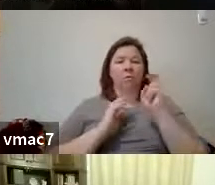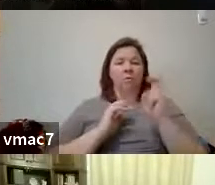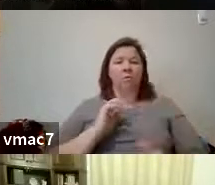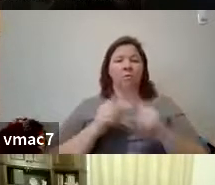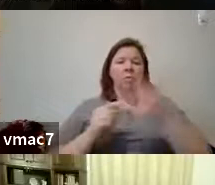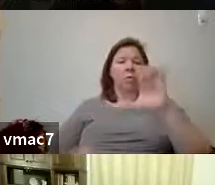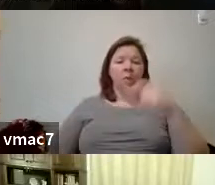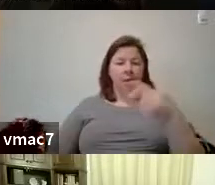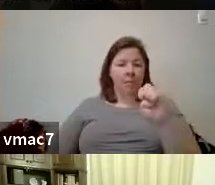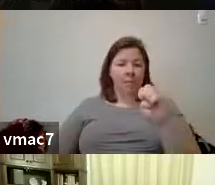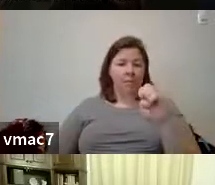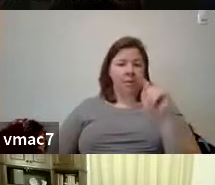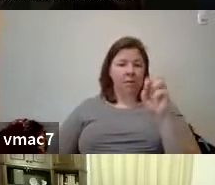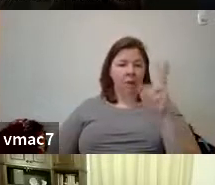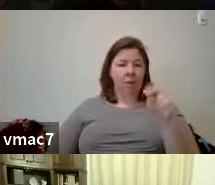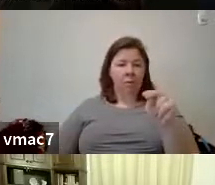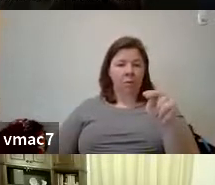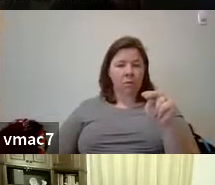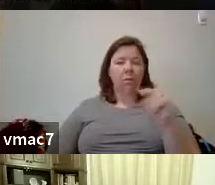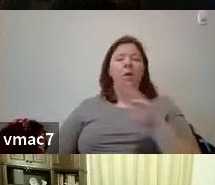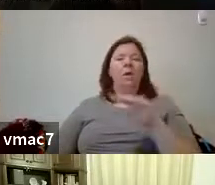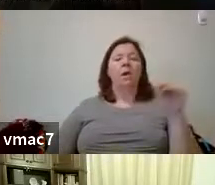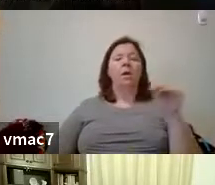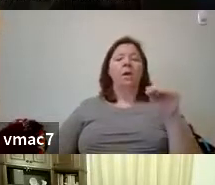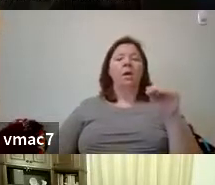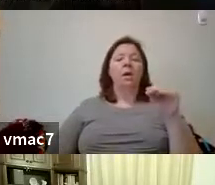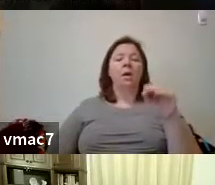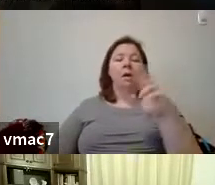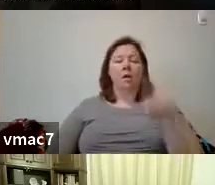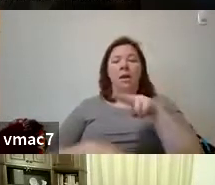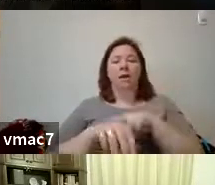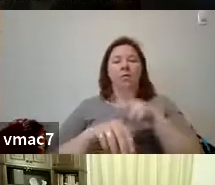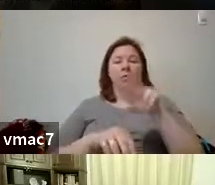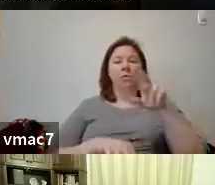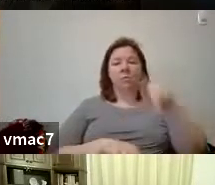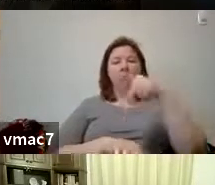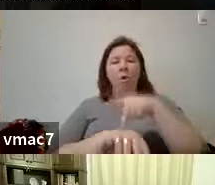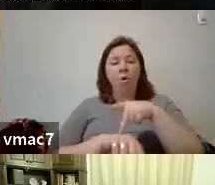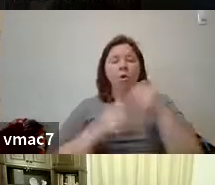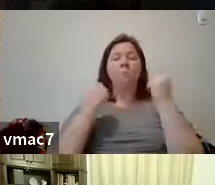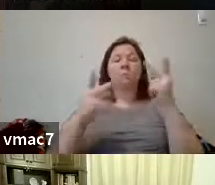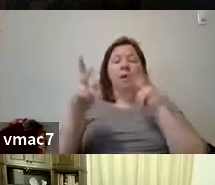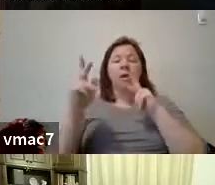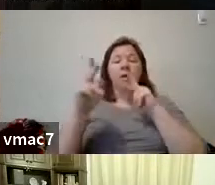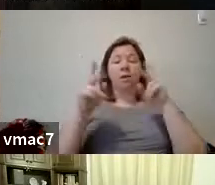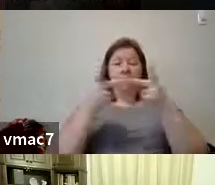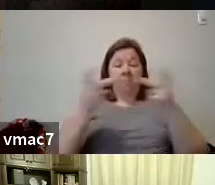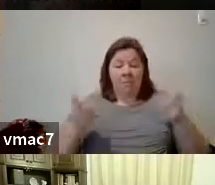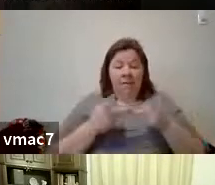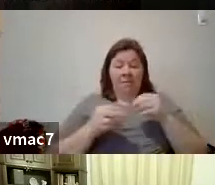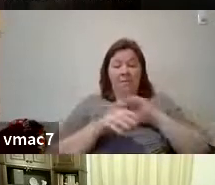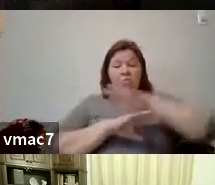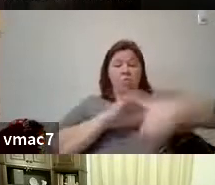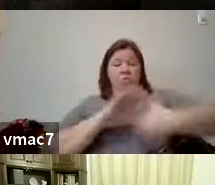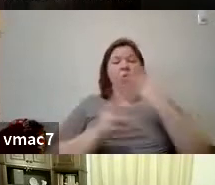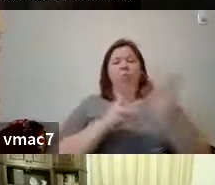and Johannesburg and up into the national park. So very many places around the world that I've been, but some of my